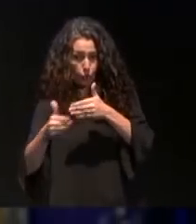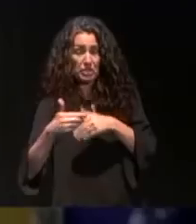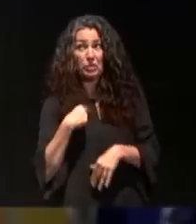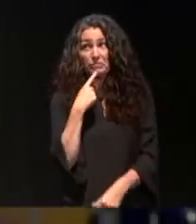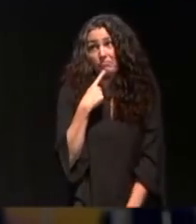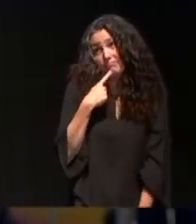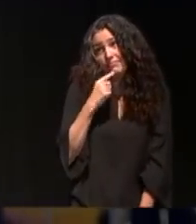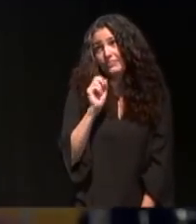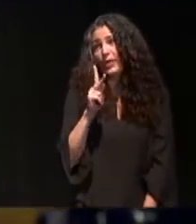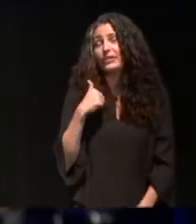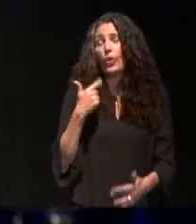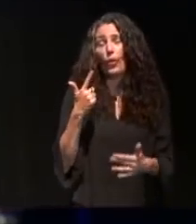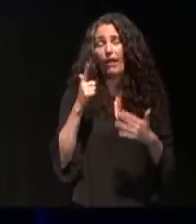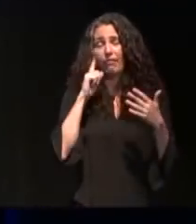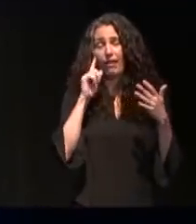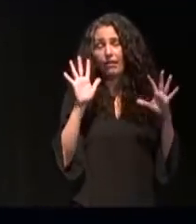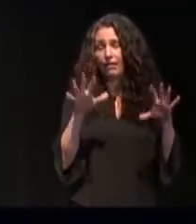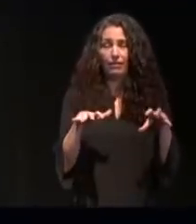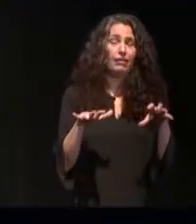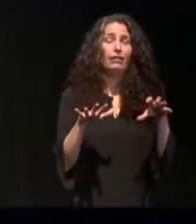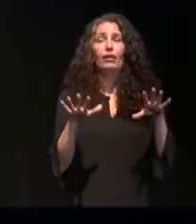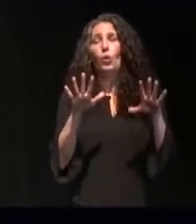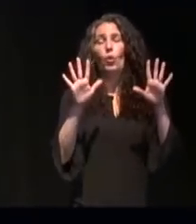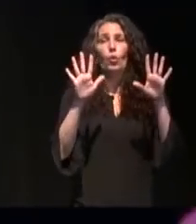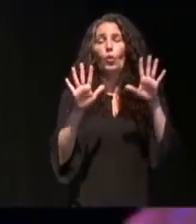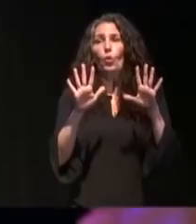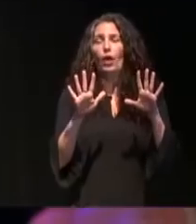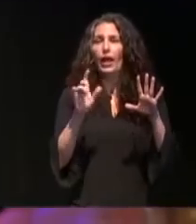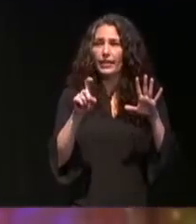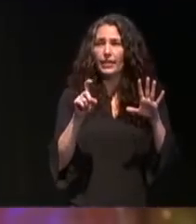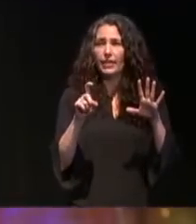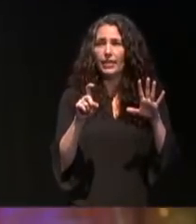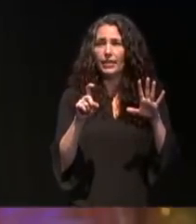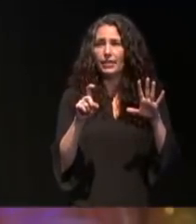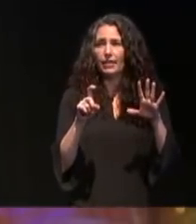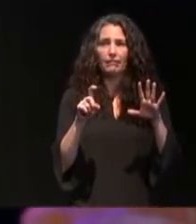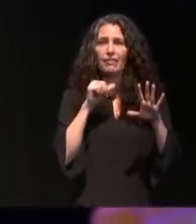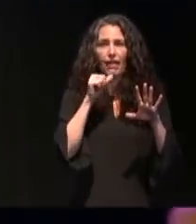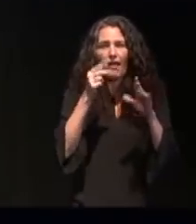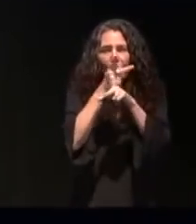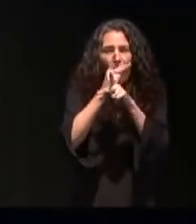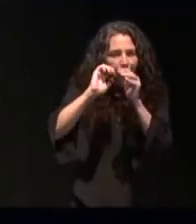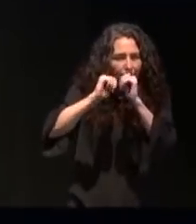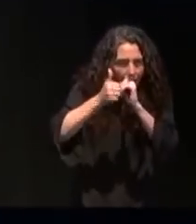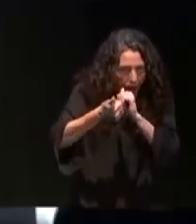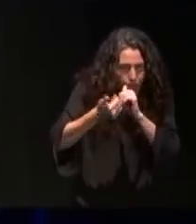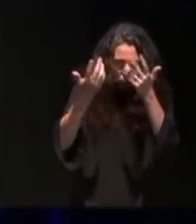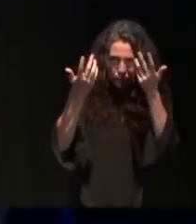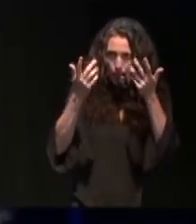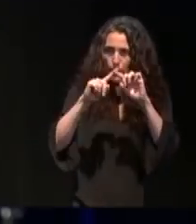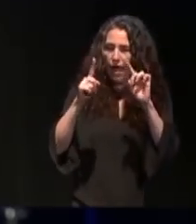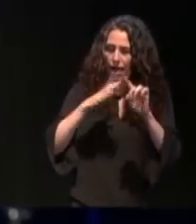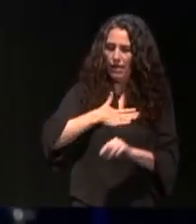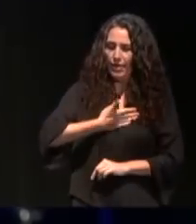brought to me to an utter yielding of the presence of not knowing. I didn't have to know how to do something. I just had to be willing to say yes